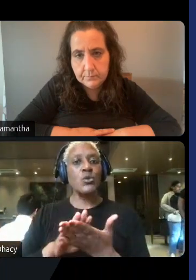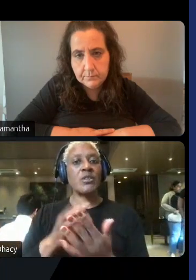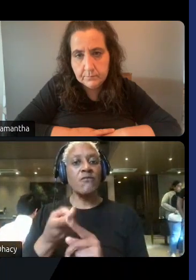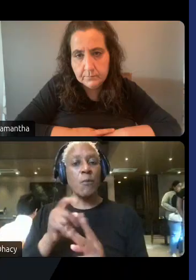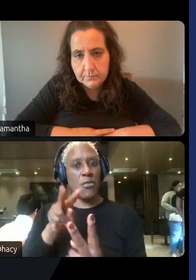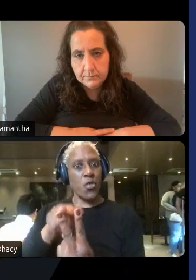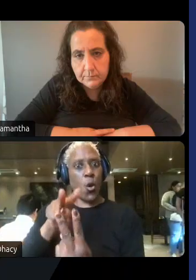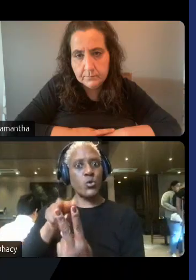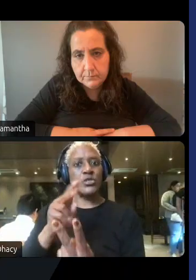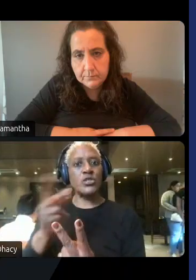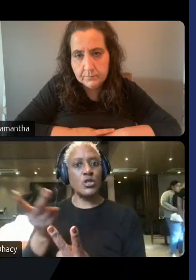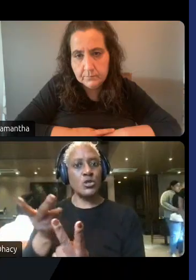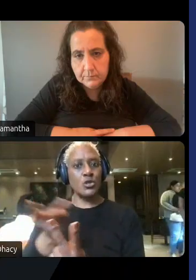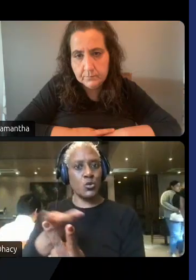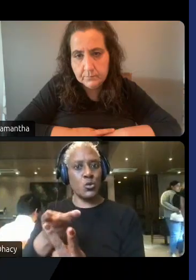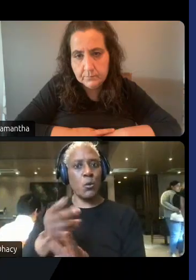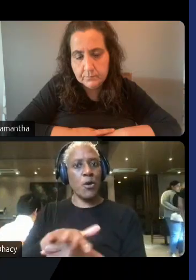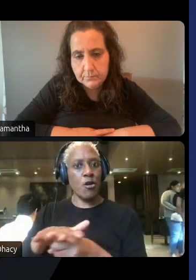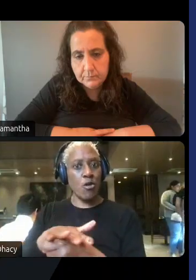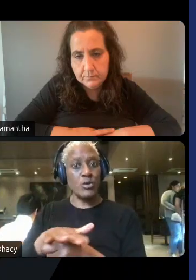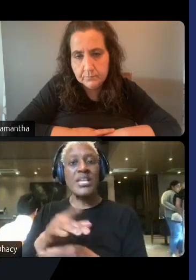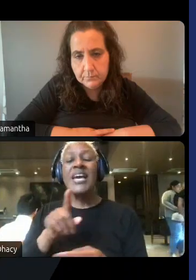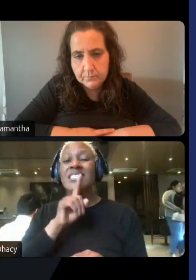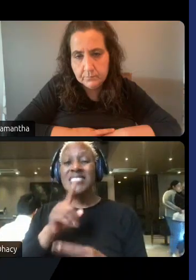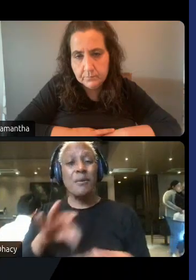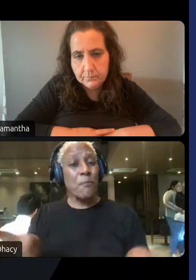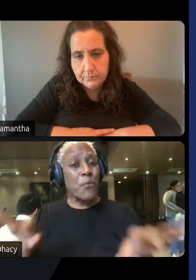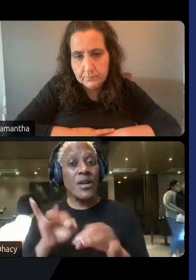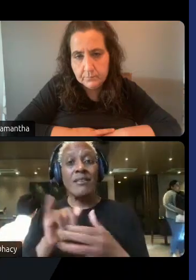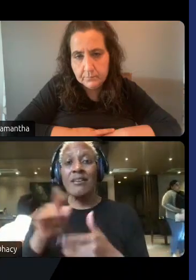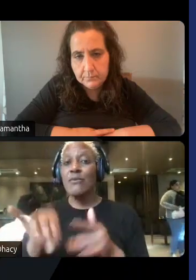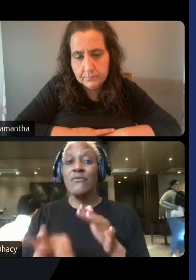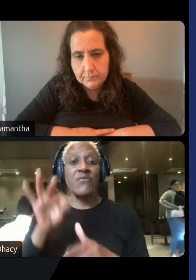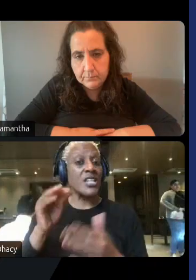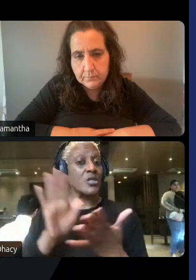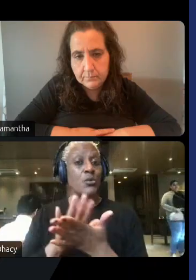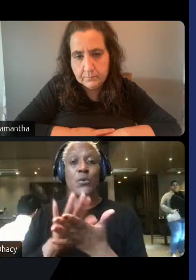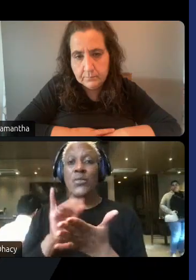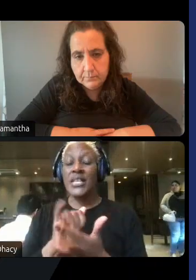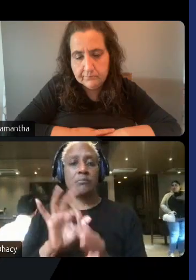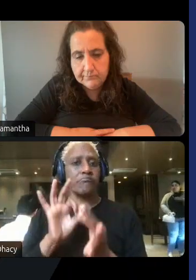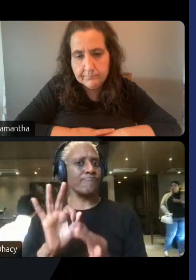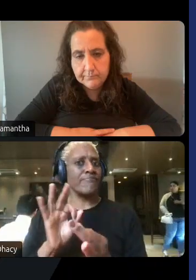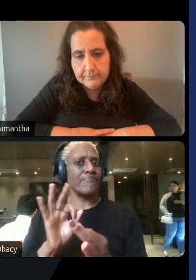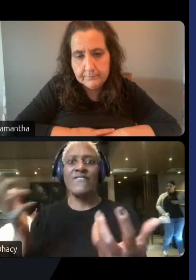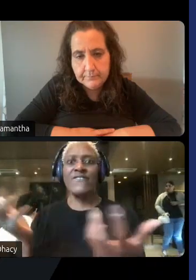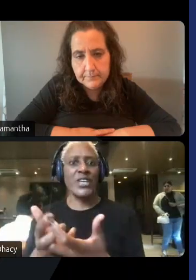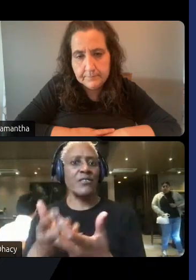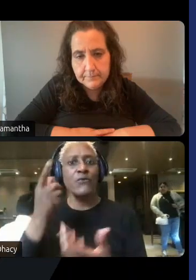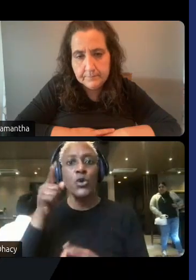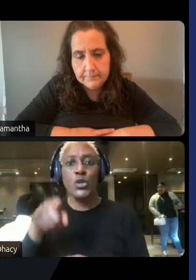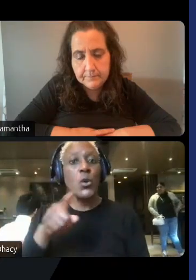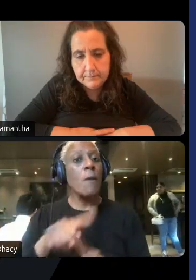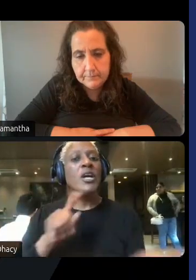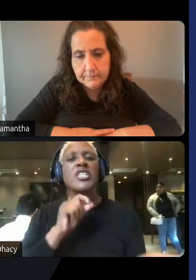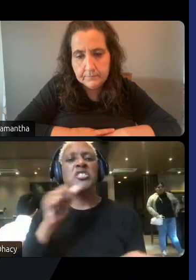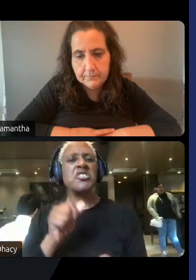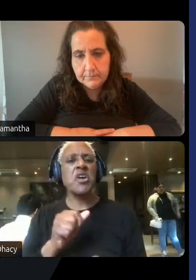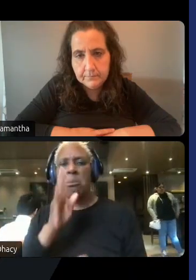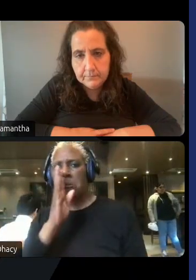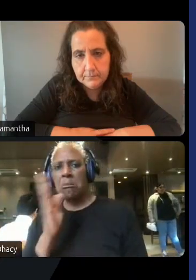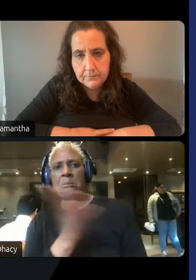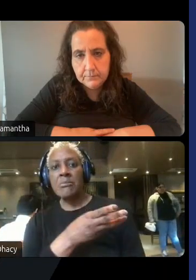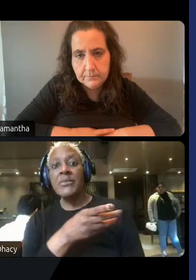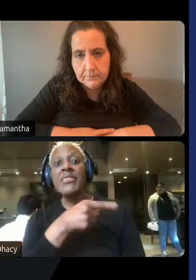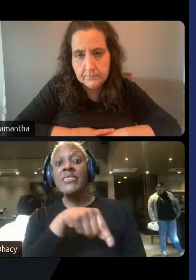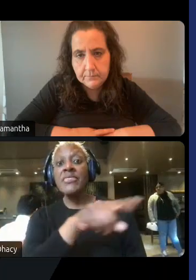boroughs. It's important that you find a school that's the right fit for you, but don't exclude schools because they are slightly